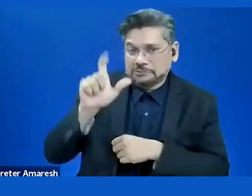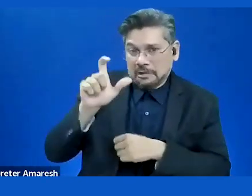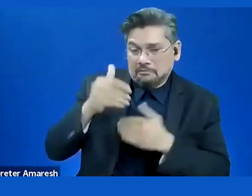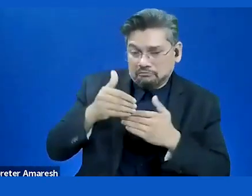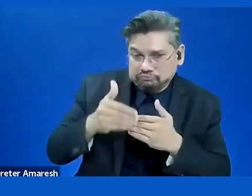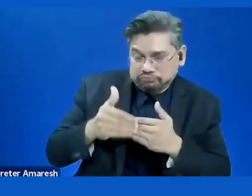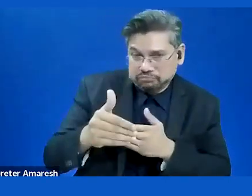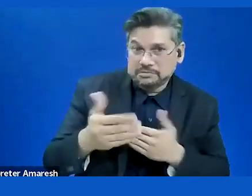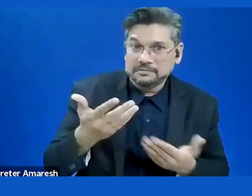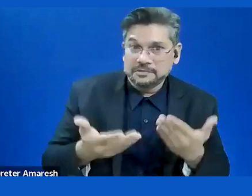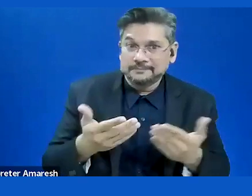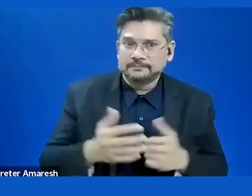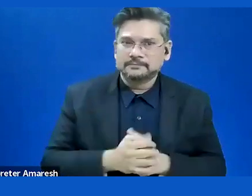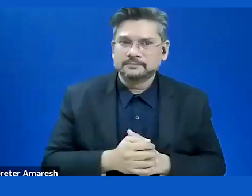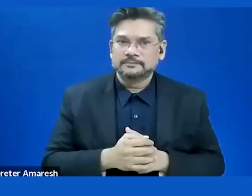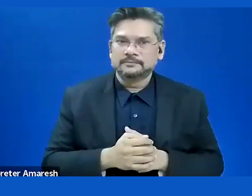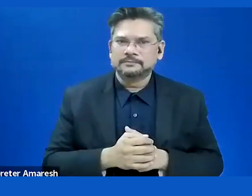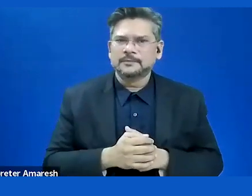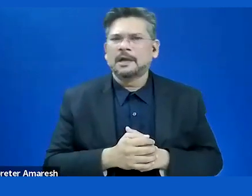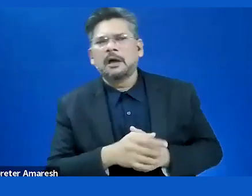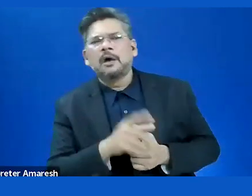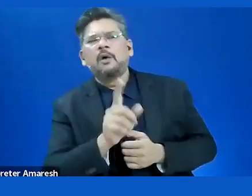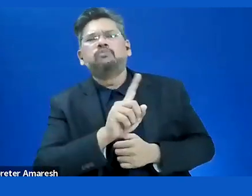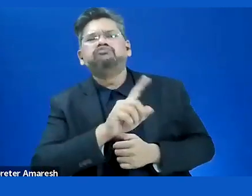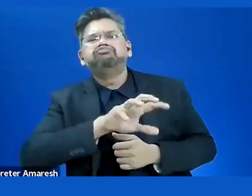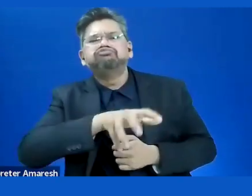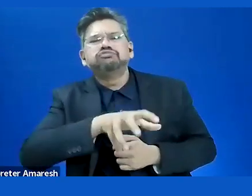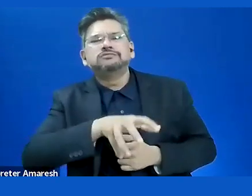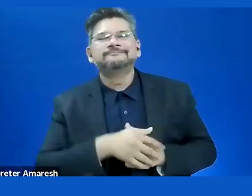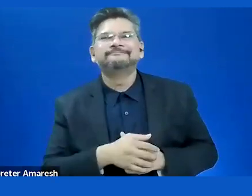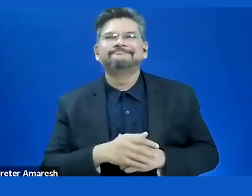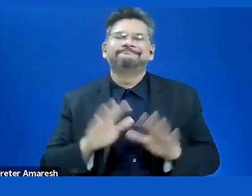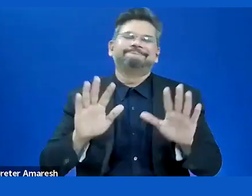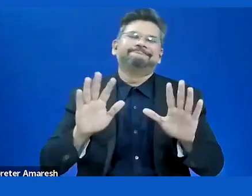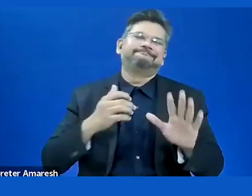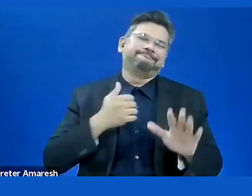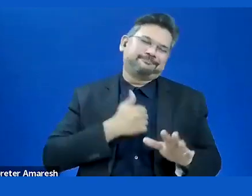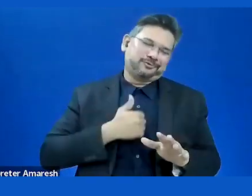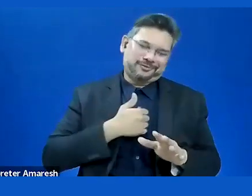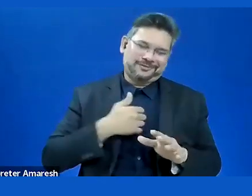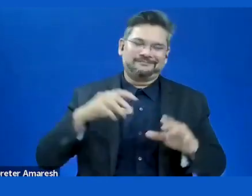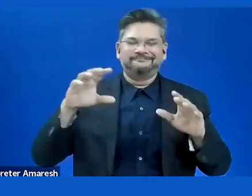Which country? Oh, which country? Sorry, obviously the Netherlands is best.